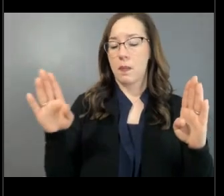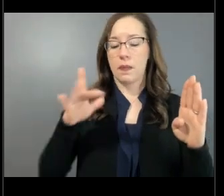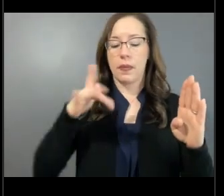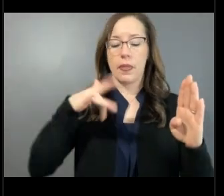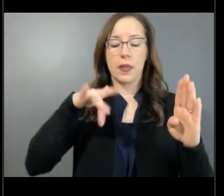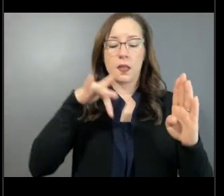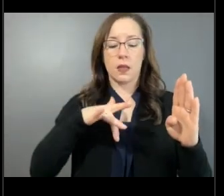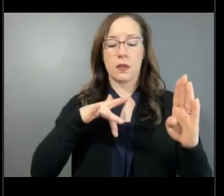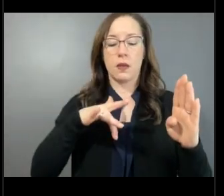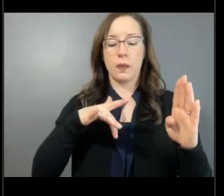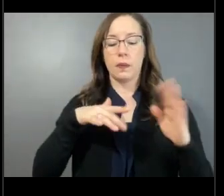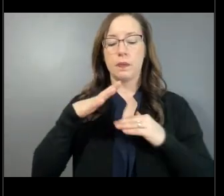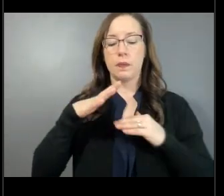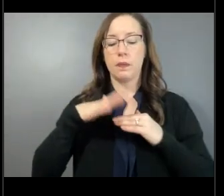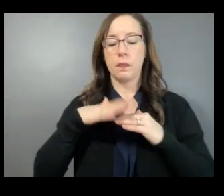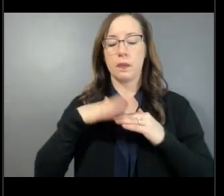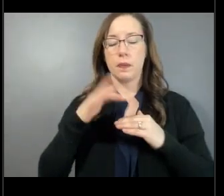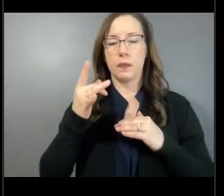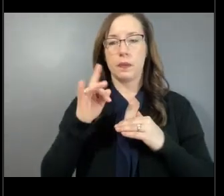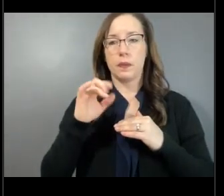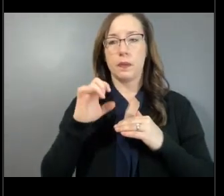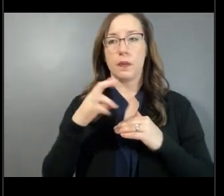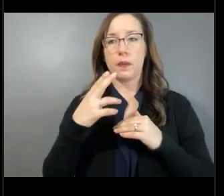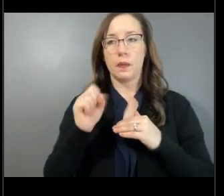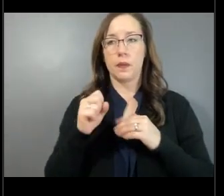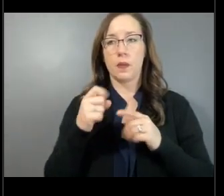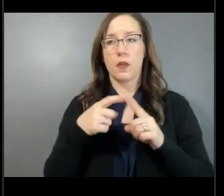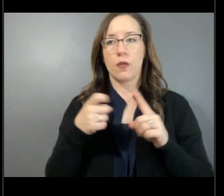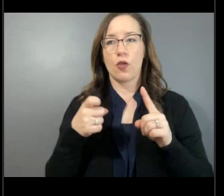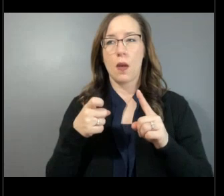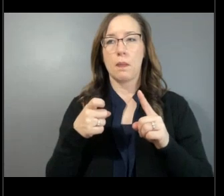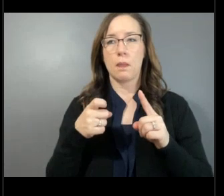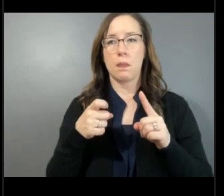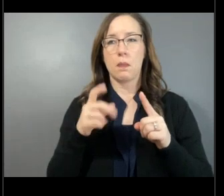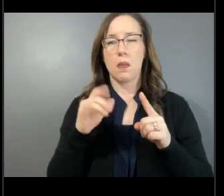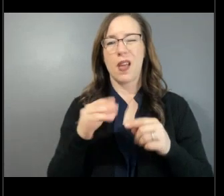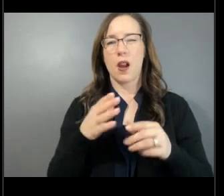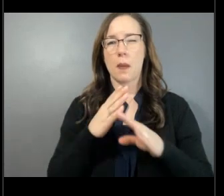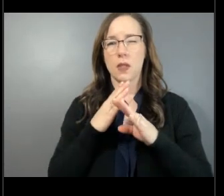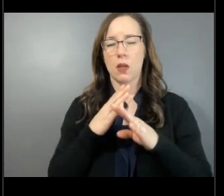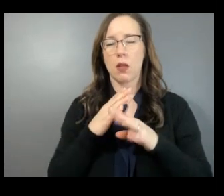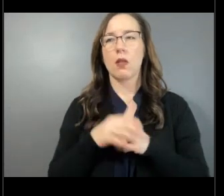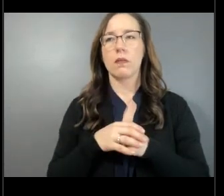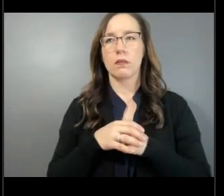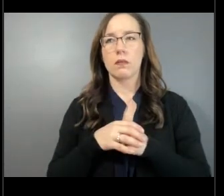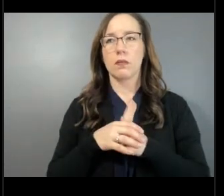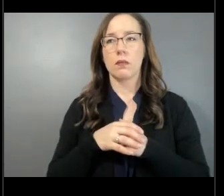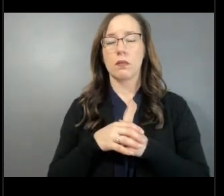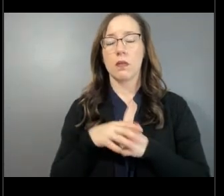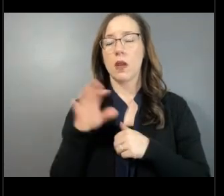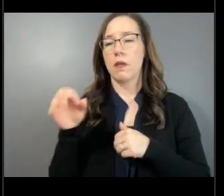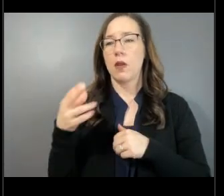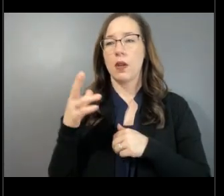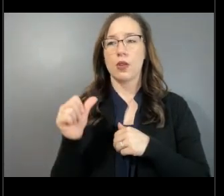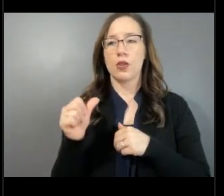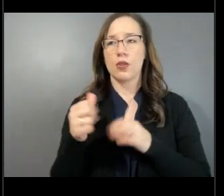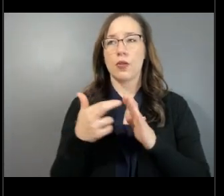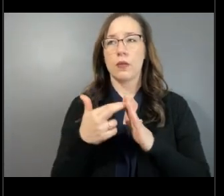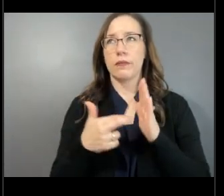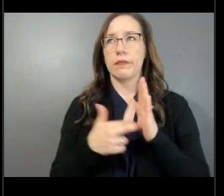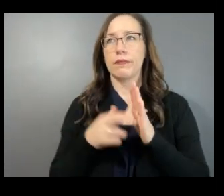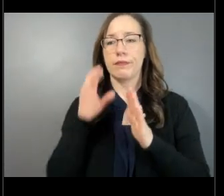fixture is a minimum of 18 inches from the obstacle. The FHA guidelines